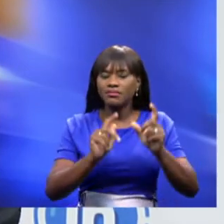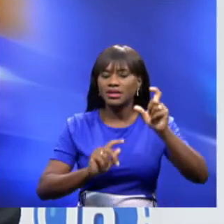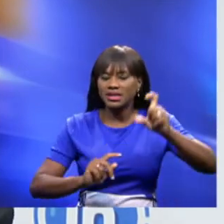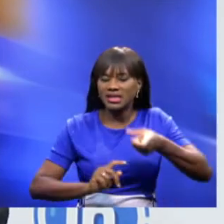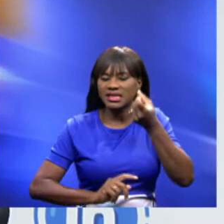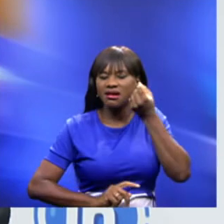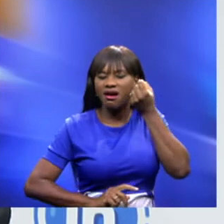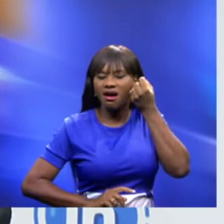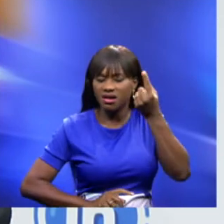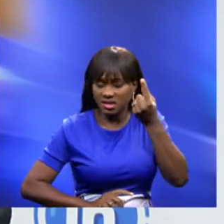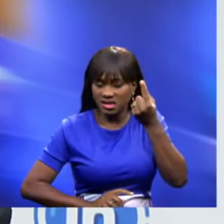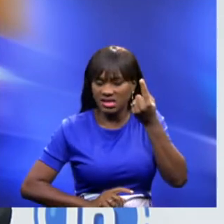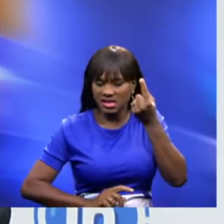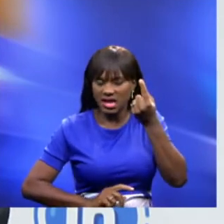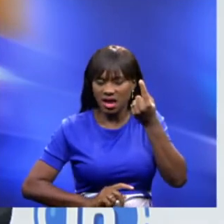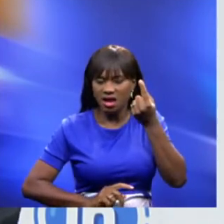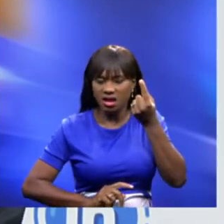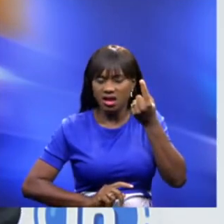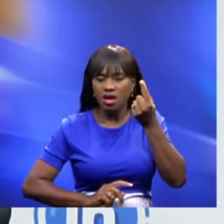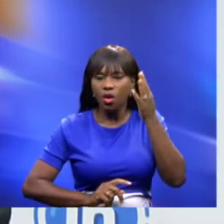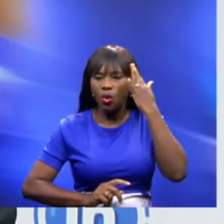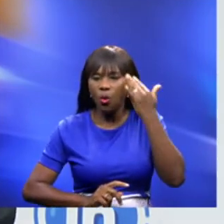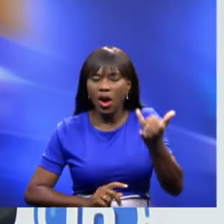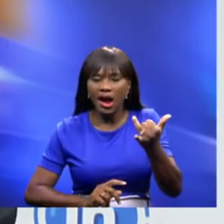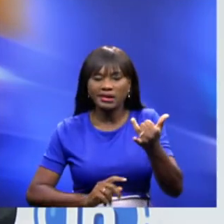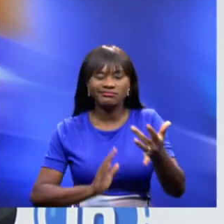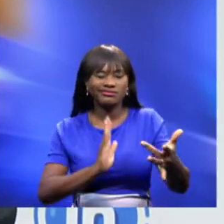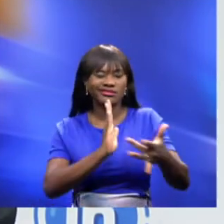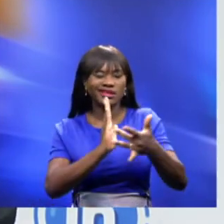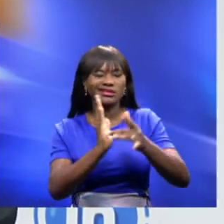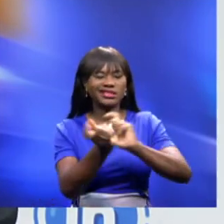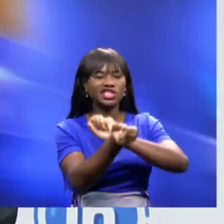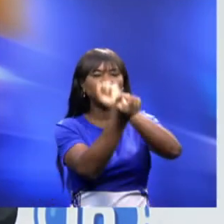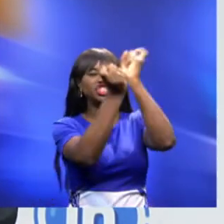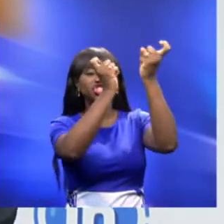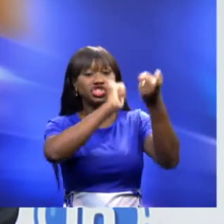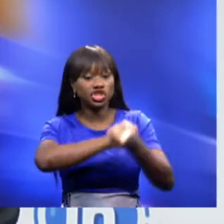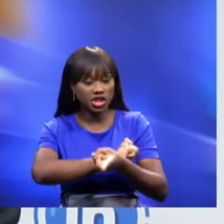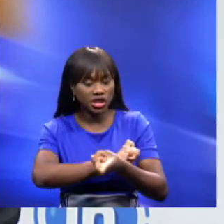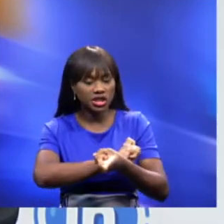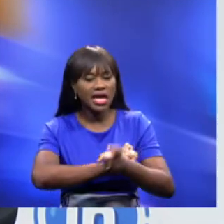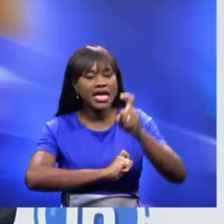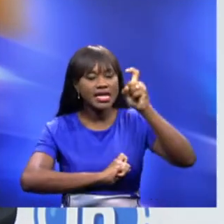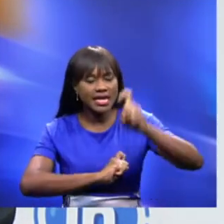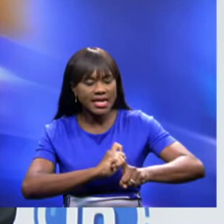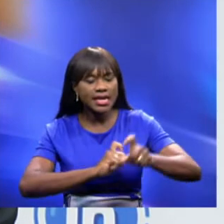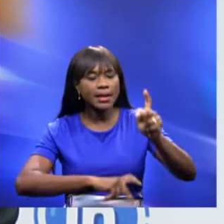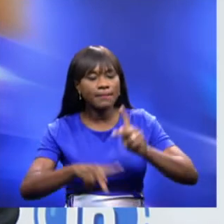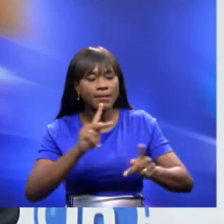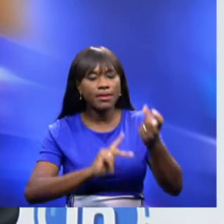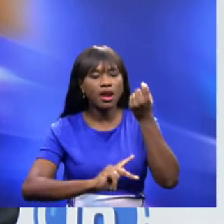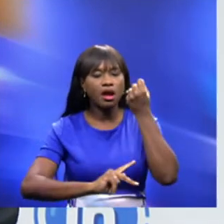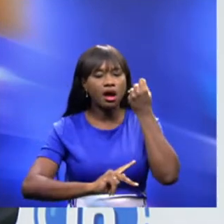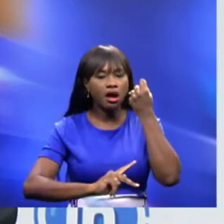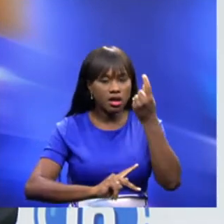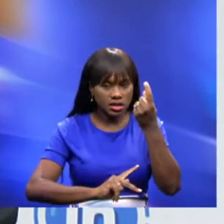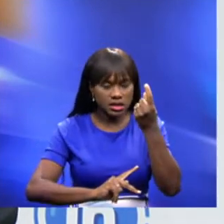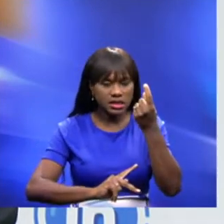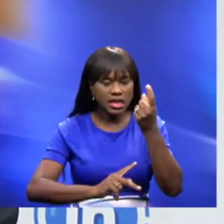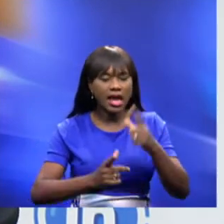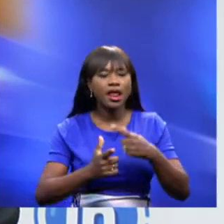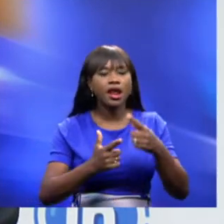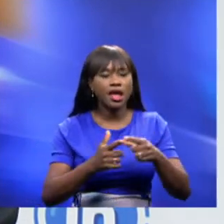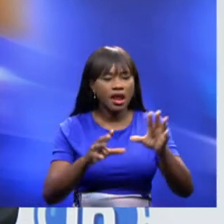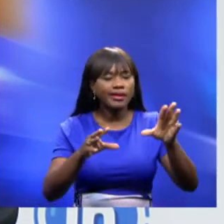technology transformation. You need buy-in to what is coming in, and how you sell that information is